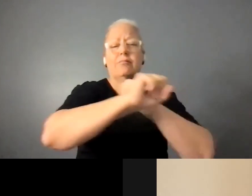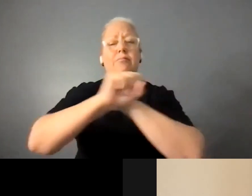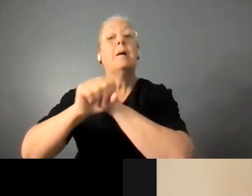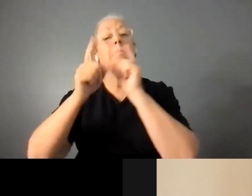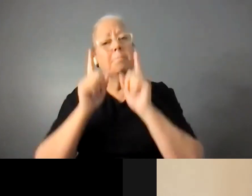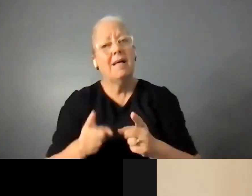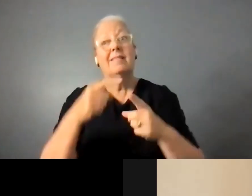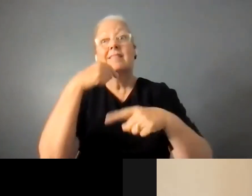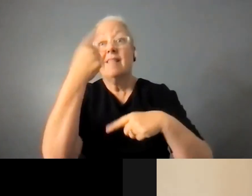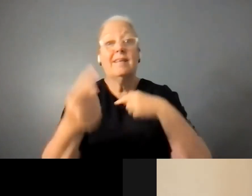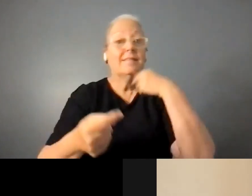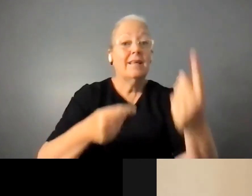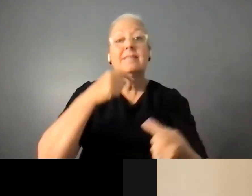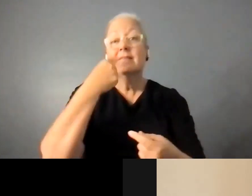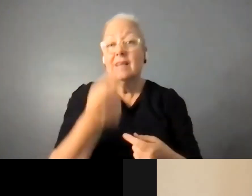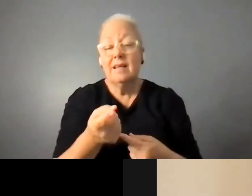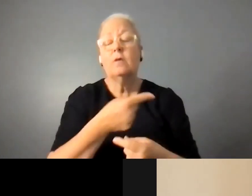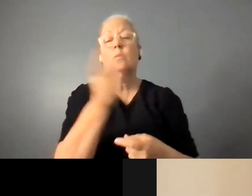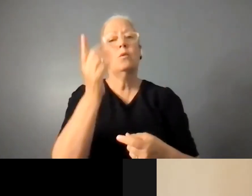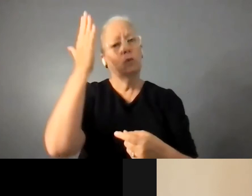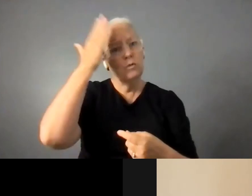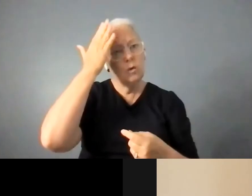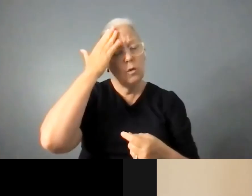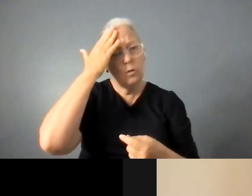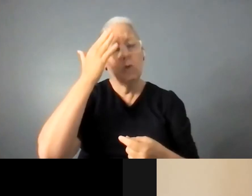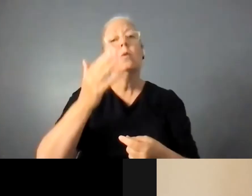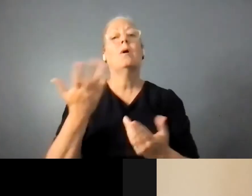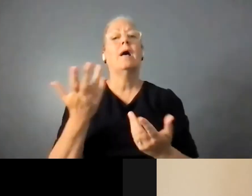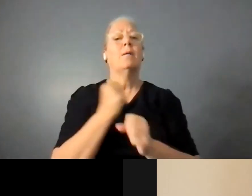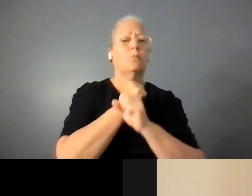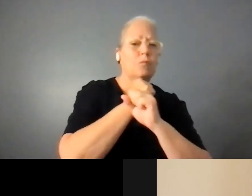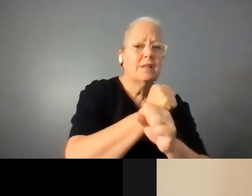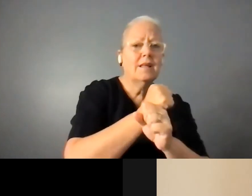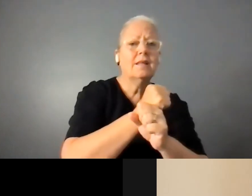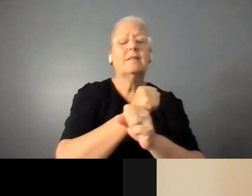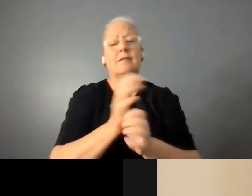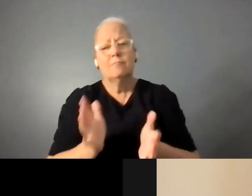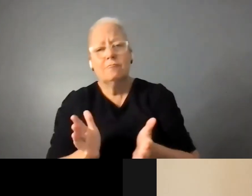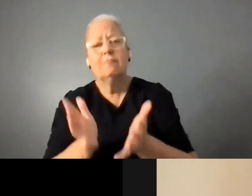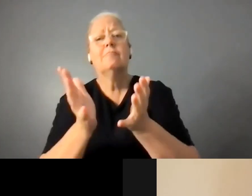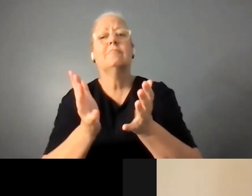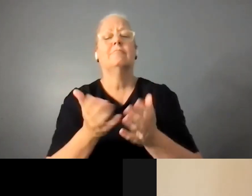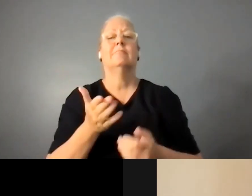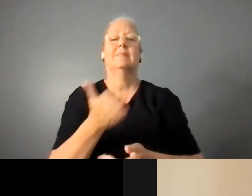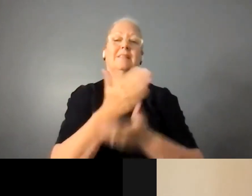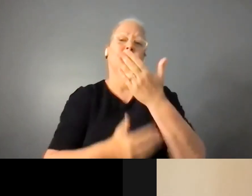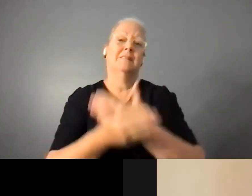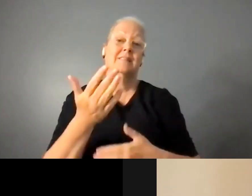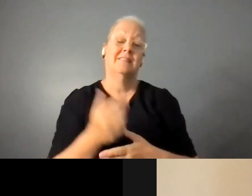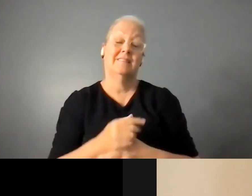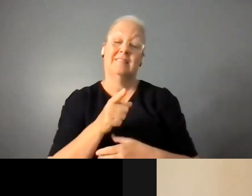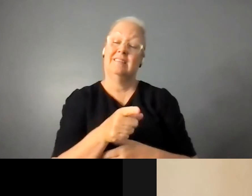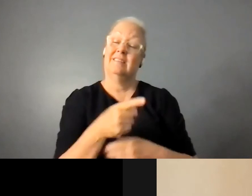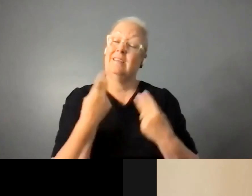order to protect and respect the rights of people with disabilities. That's a very important tool in